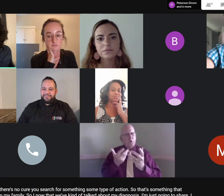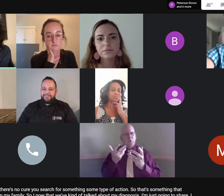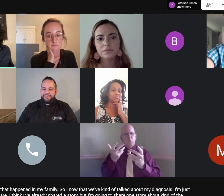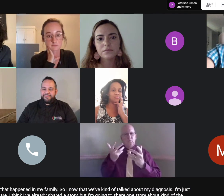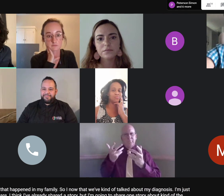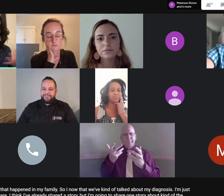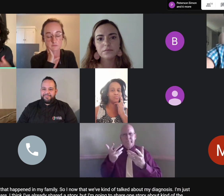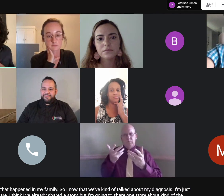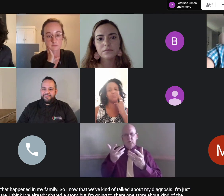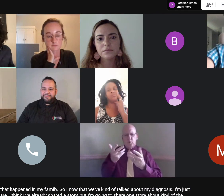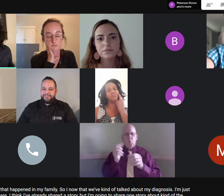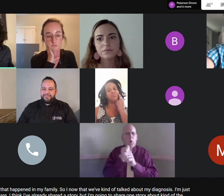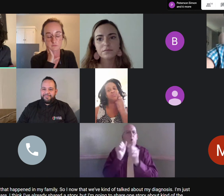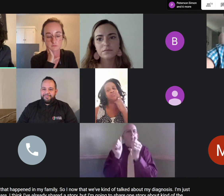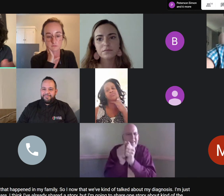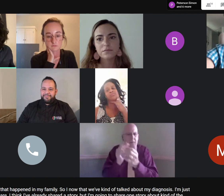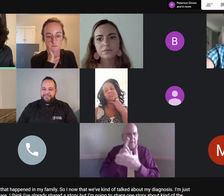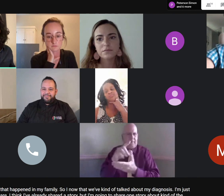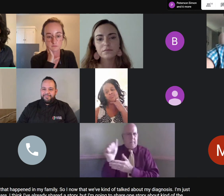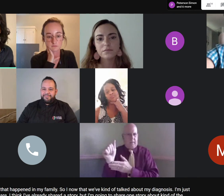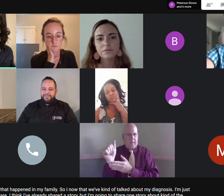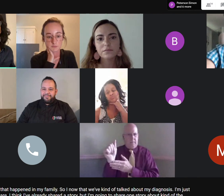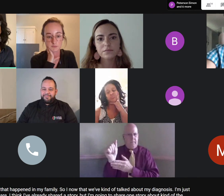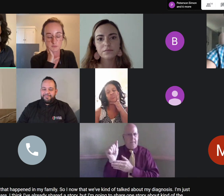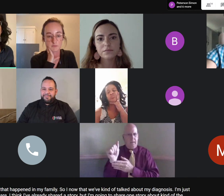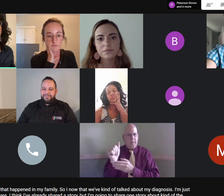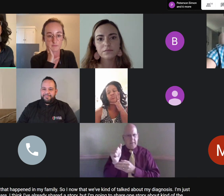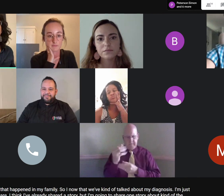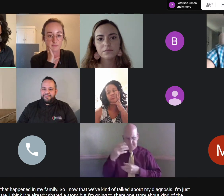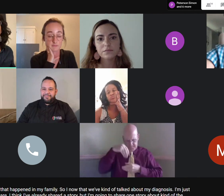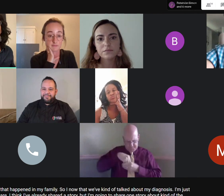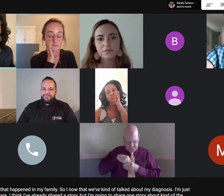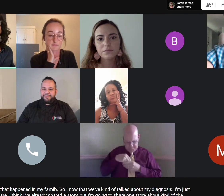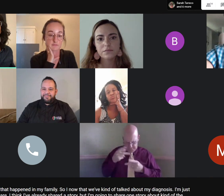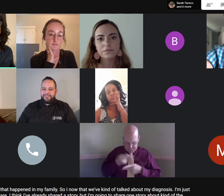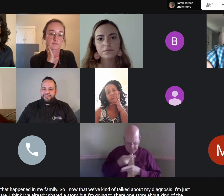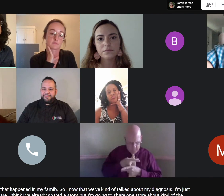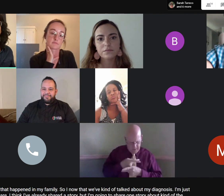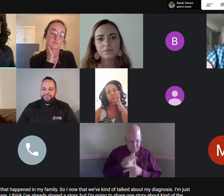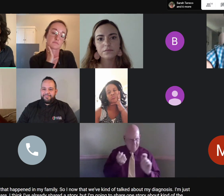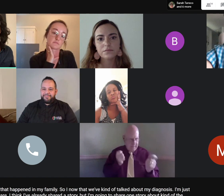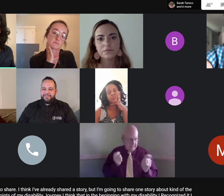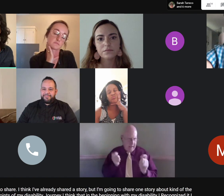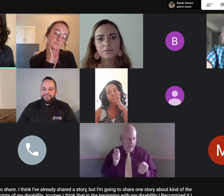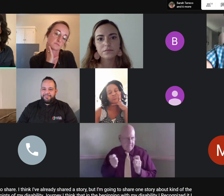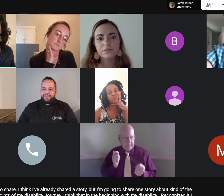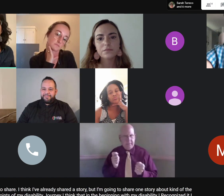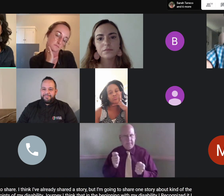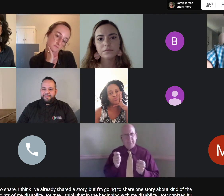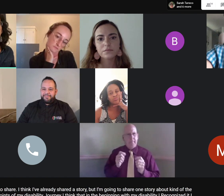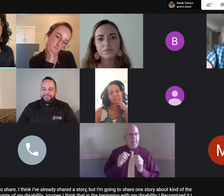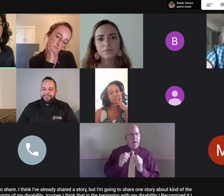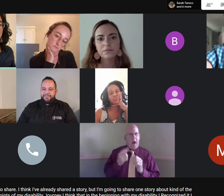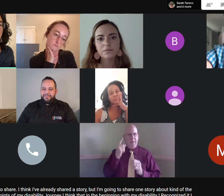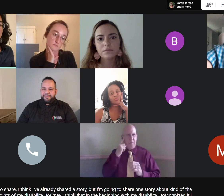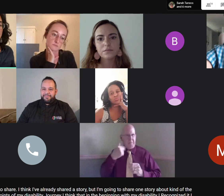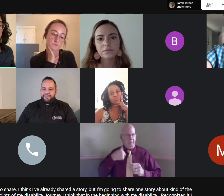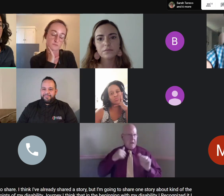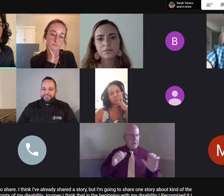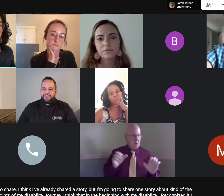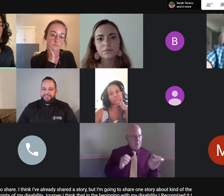to my disability. I kind of just within myself was adapting. I was coming up with stuff that I thought would work for